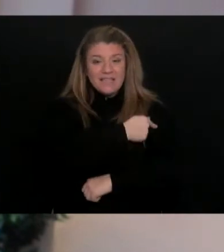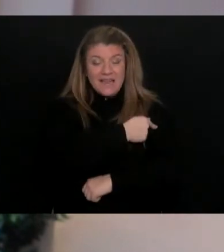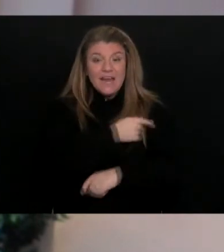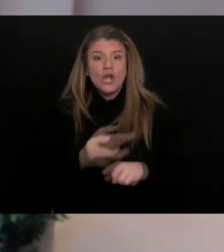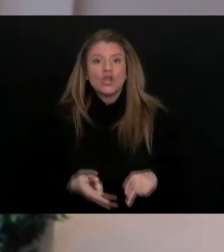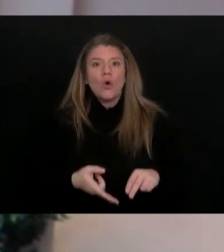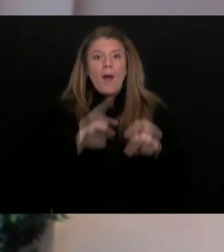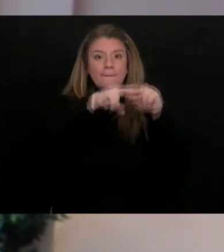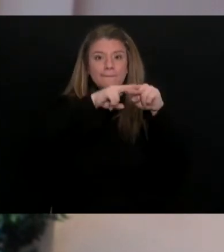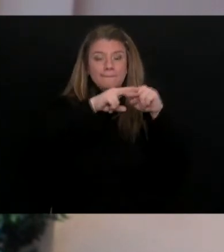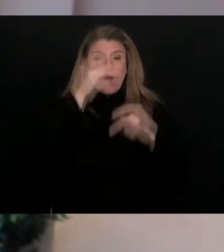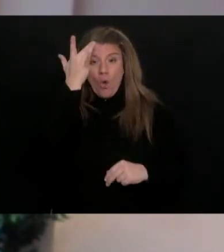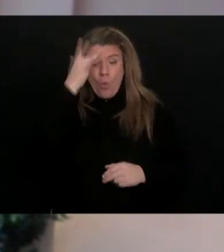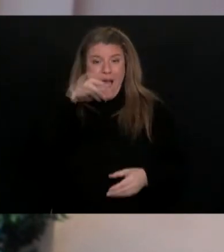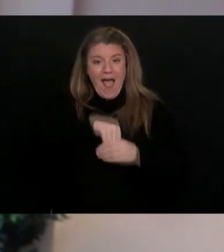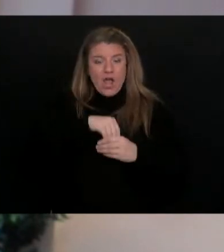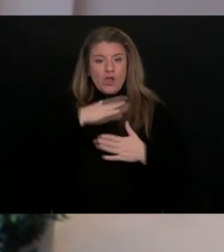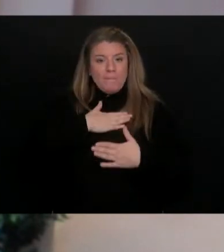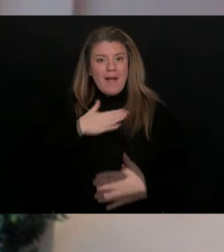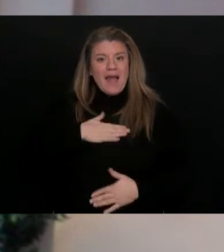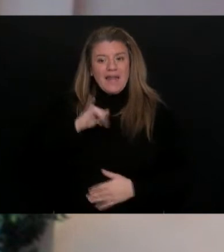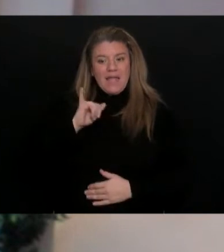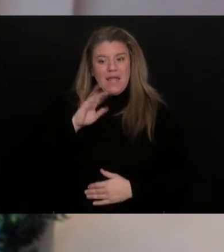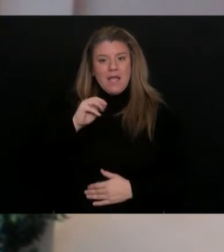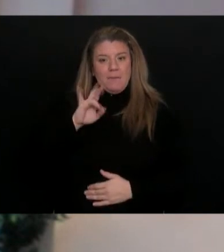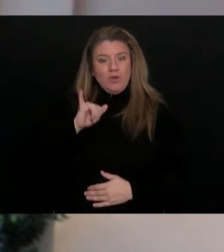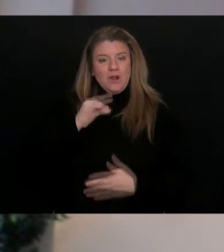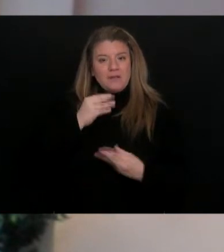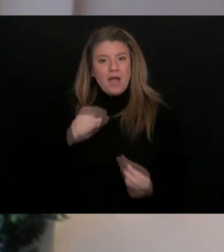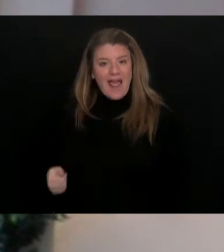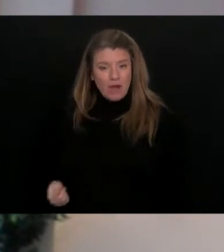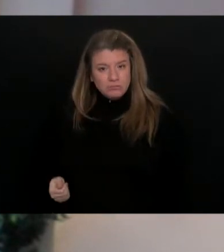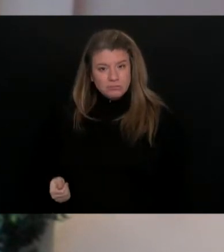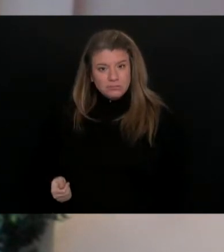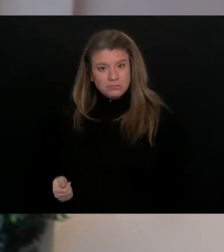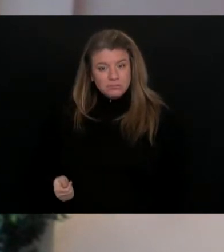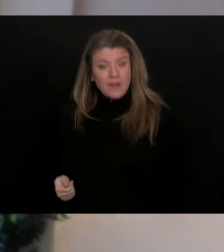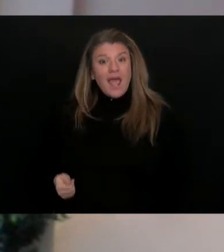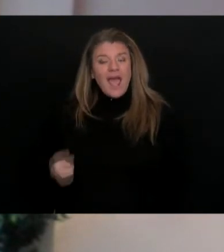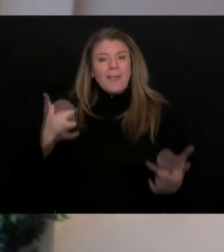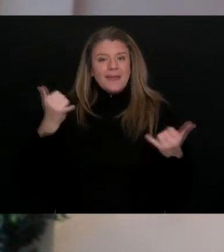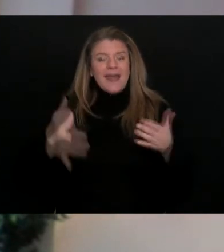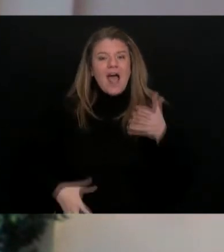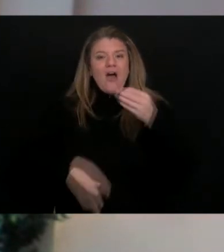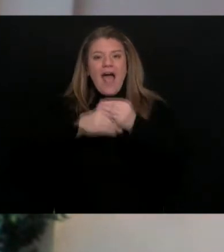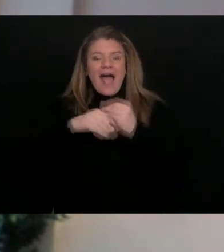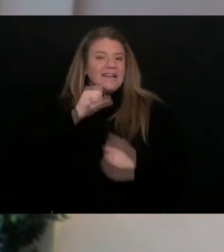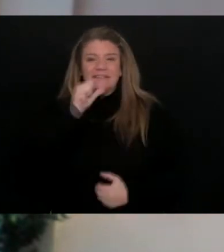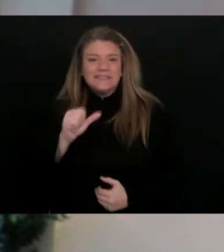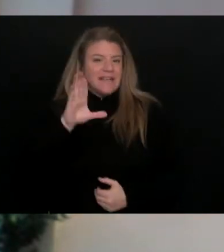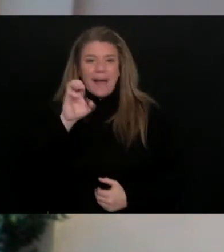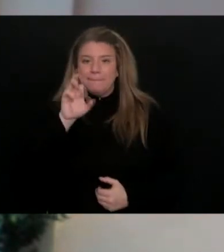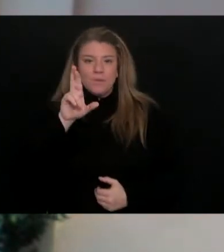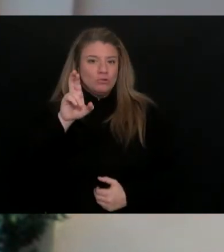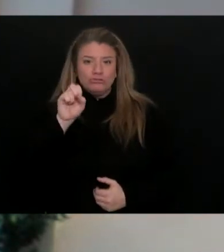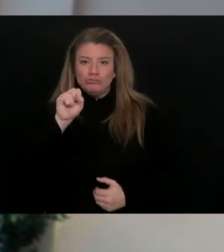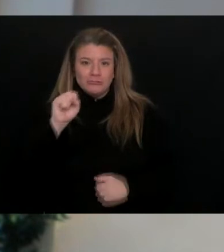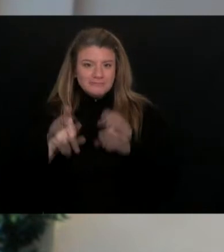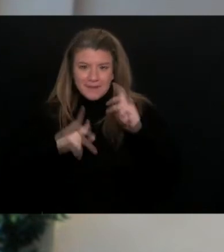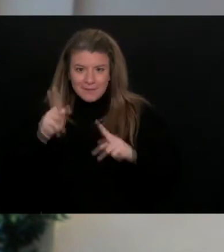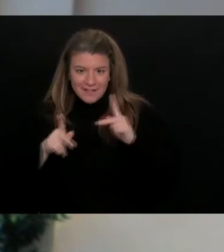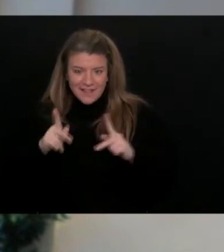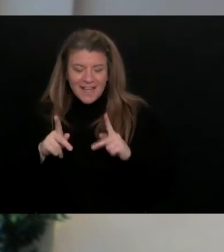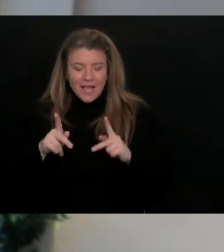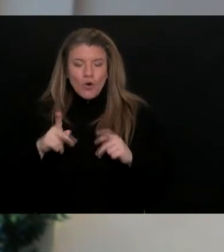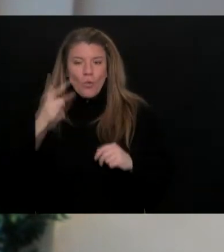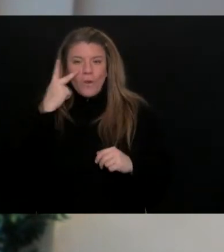the potency of the immune response has gone down, and people that haven't been boosted or immunized in the past, we see those